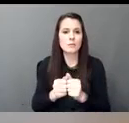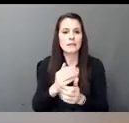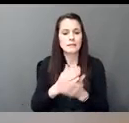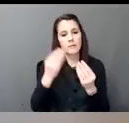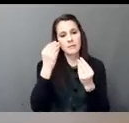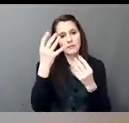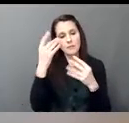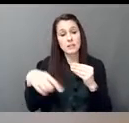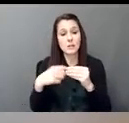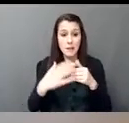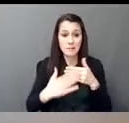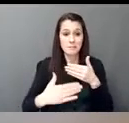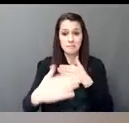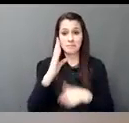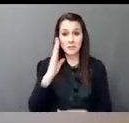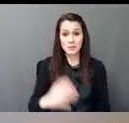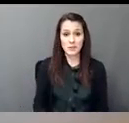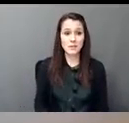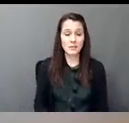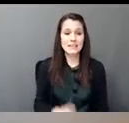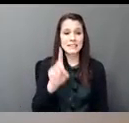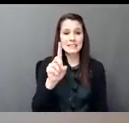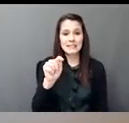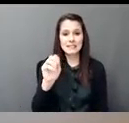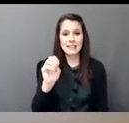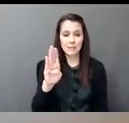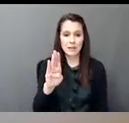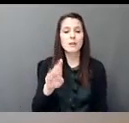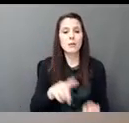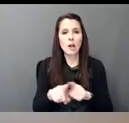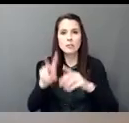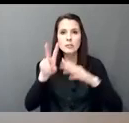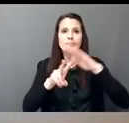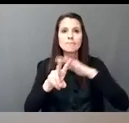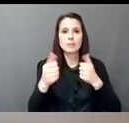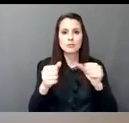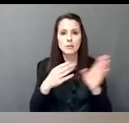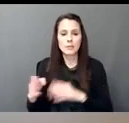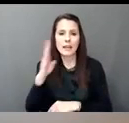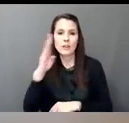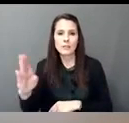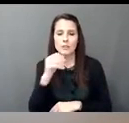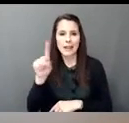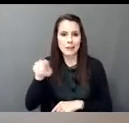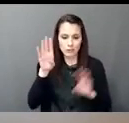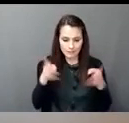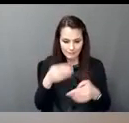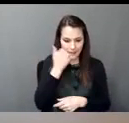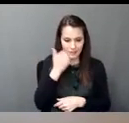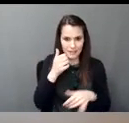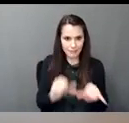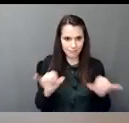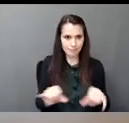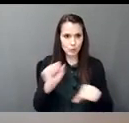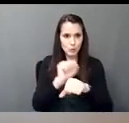future. So in DTMB, we also look towards the future and not just what we do on an everyday practice. The first